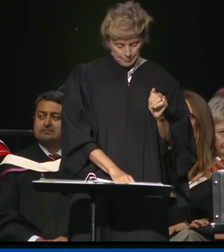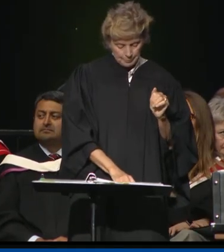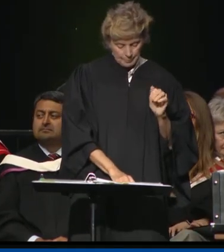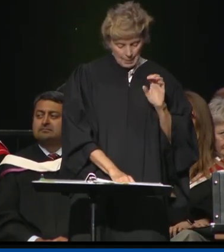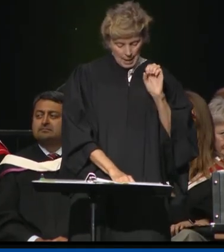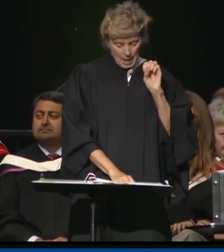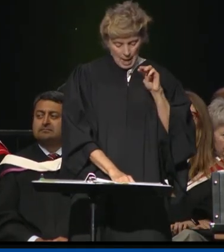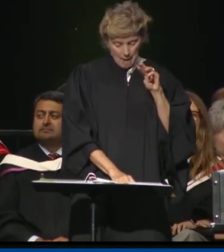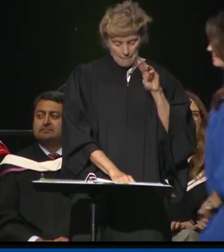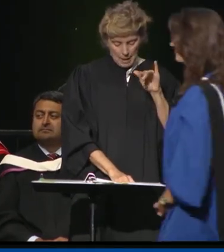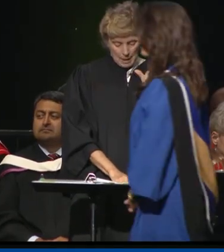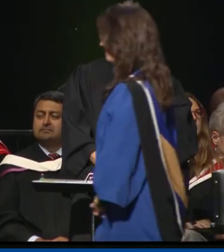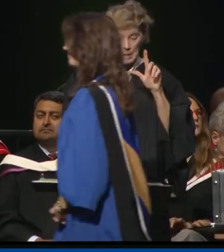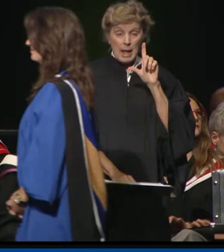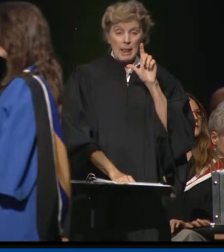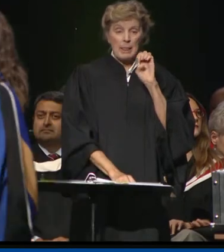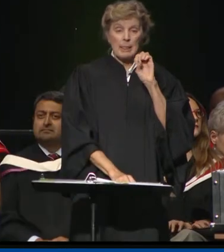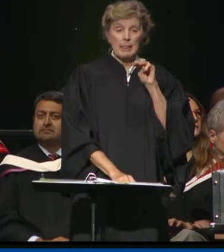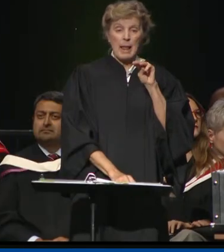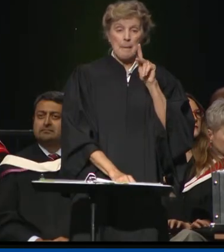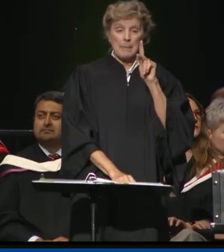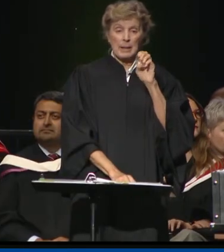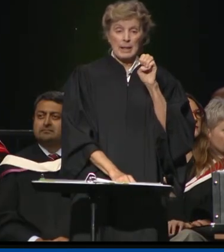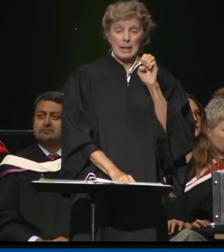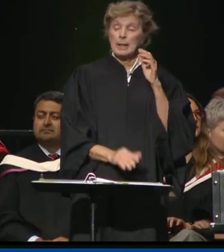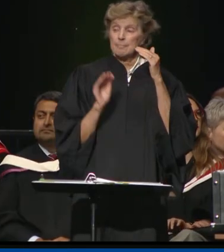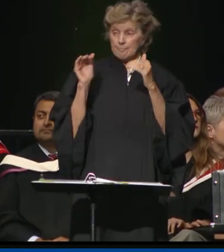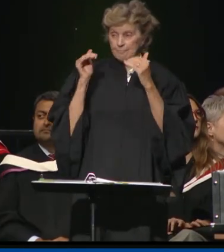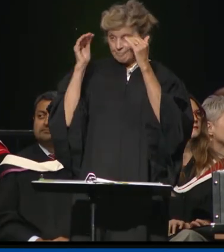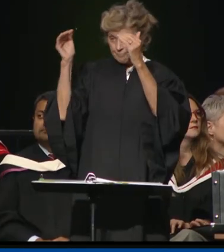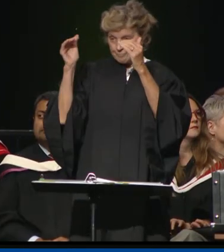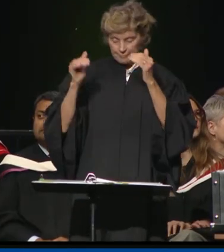Emily Lemke, with distinction.